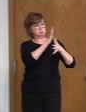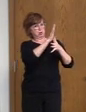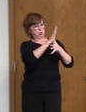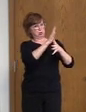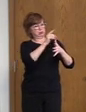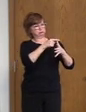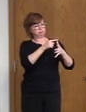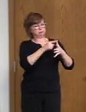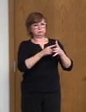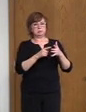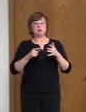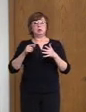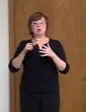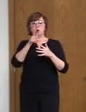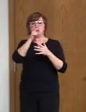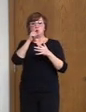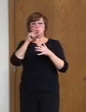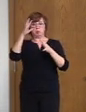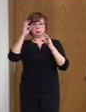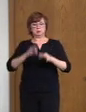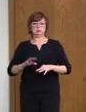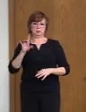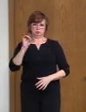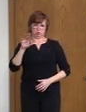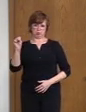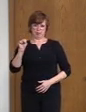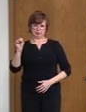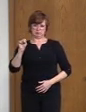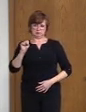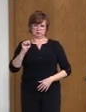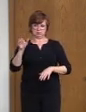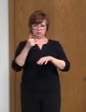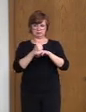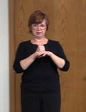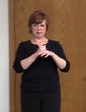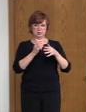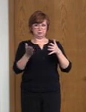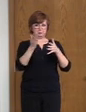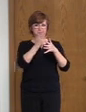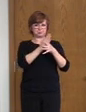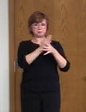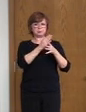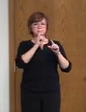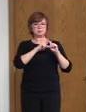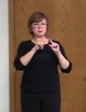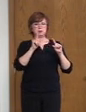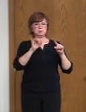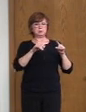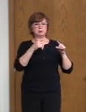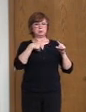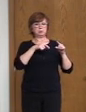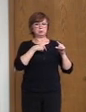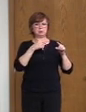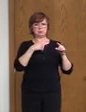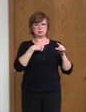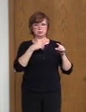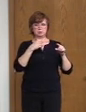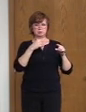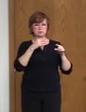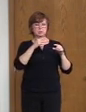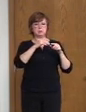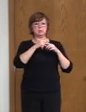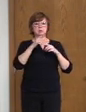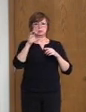and delivery of that successful vaccination program, back when he was the Deputy Chief Medical Health